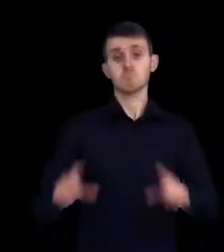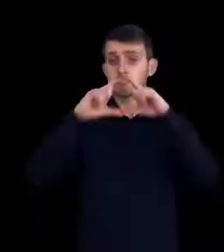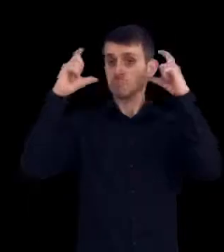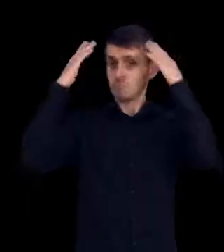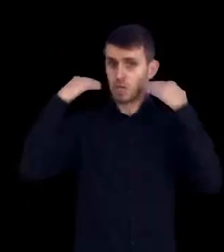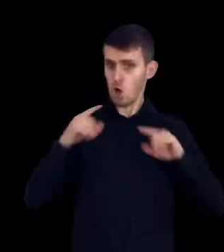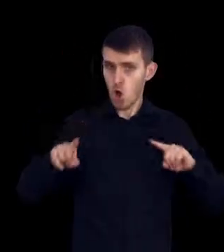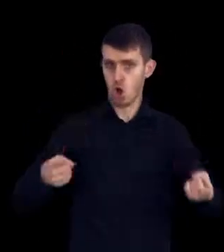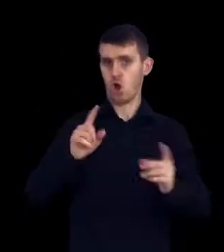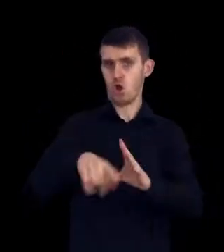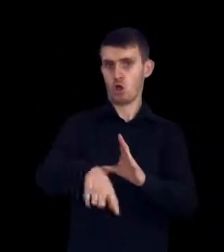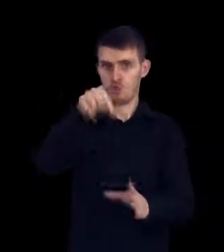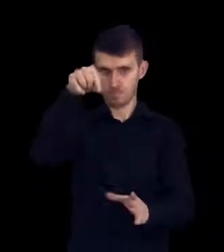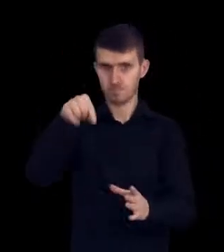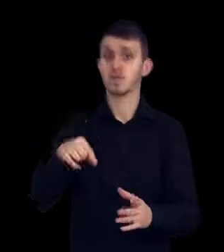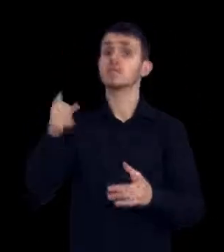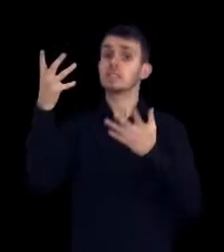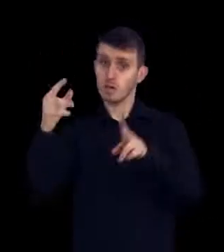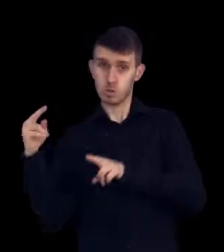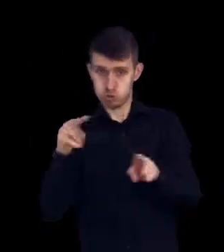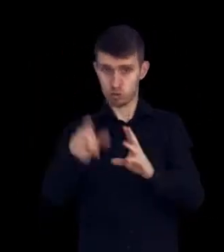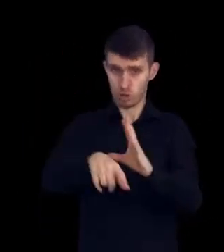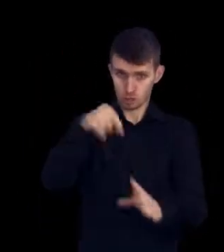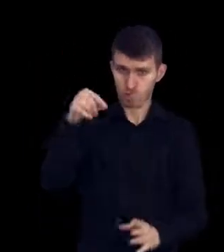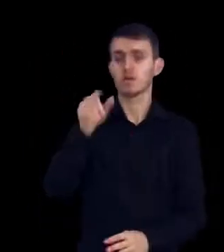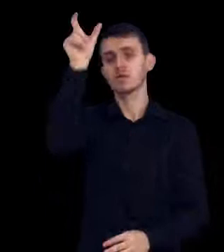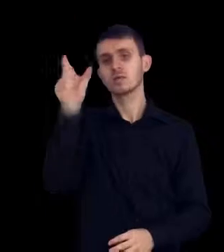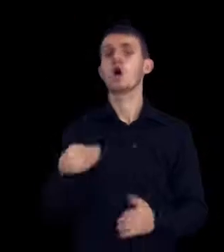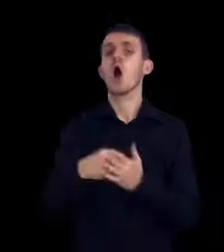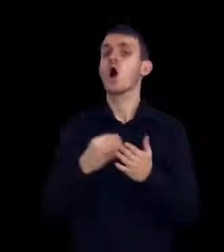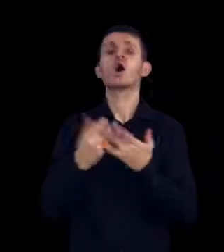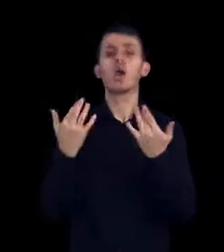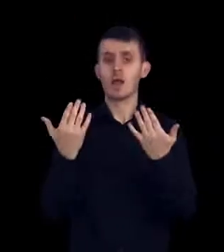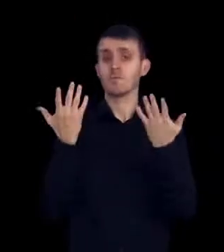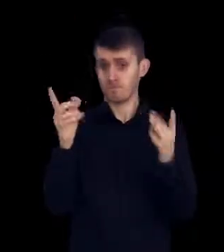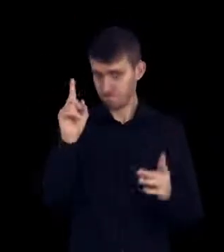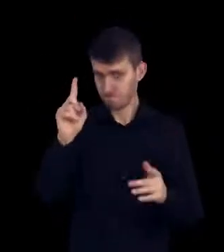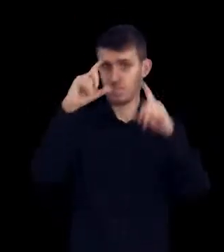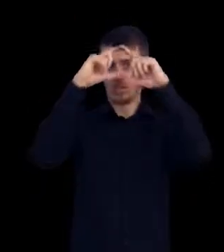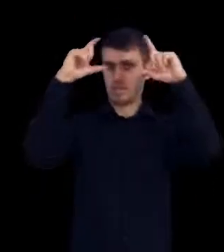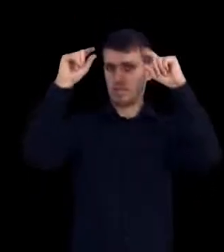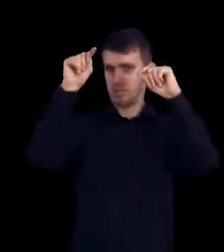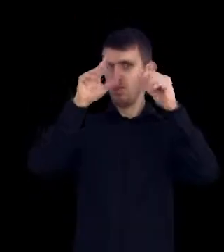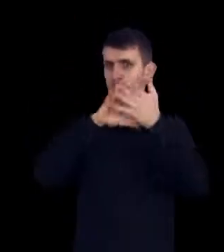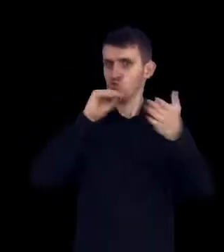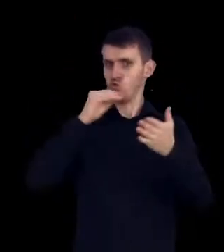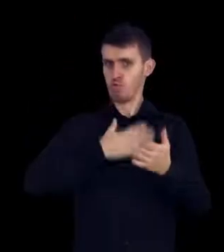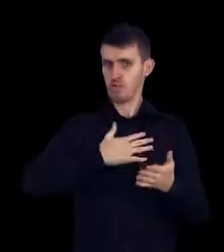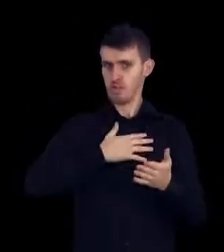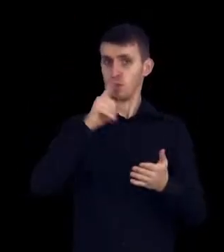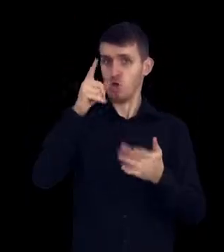a local hospital is Holding a raffle as a fundraiser the individual cost of participating In The raffle is given by the following